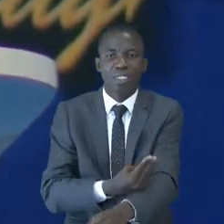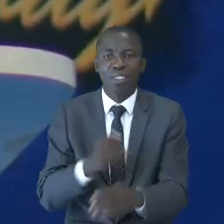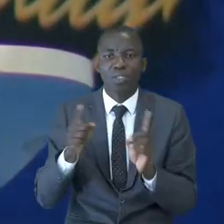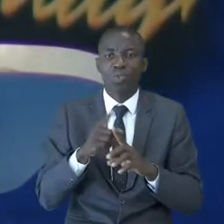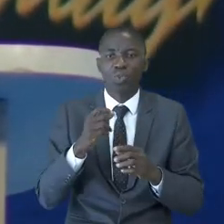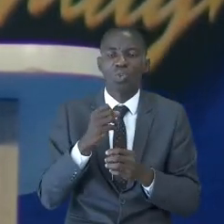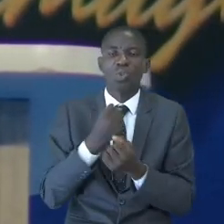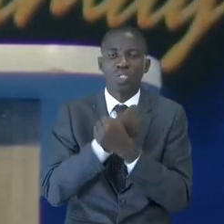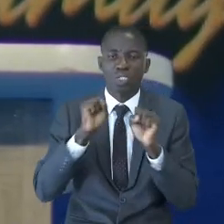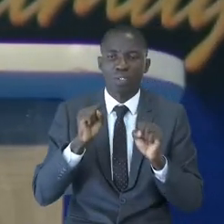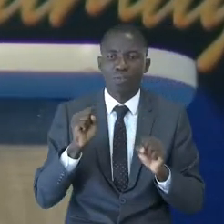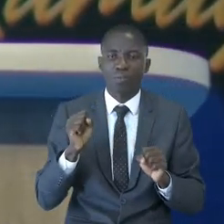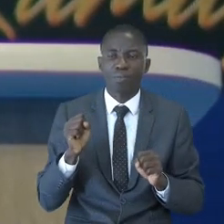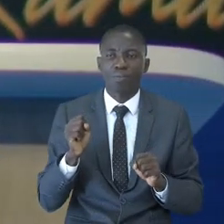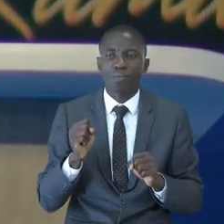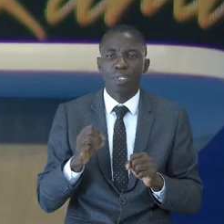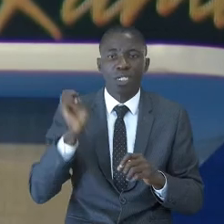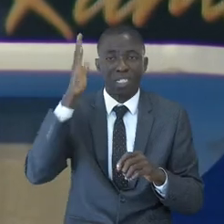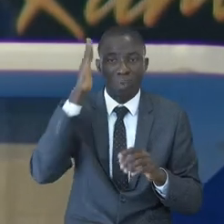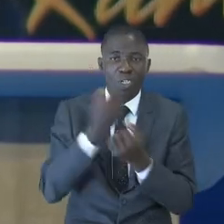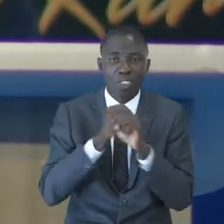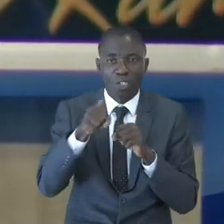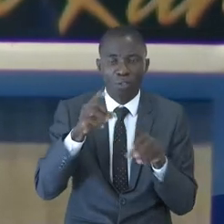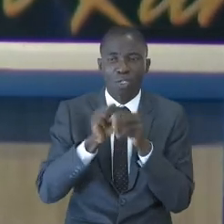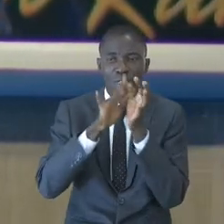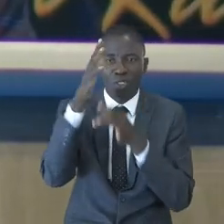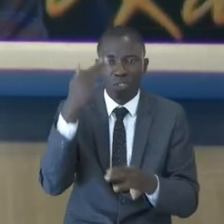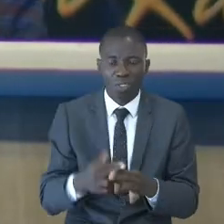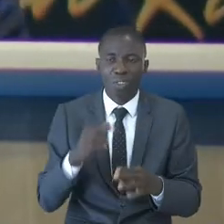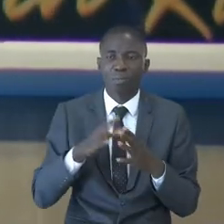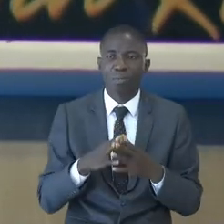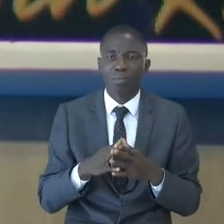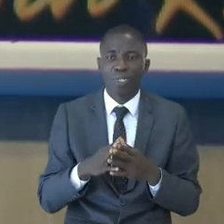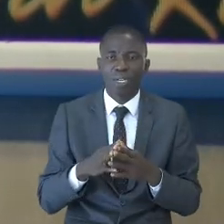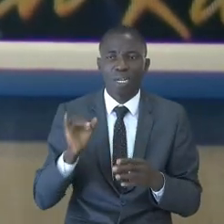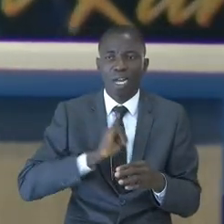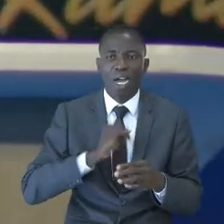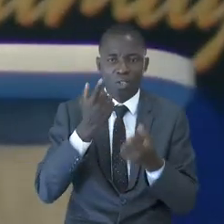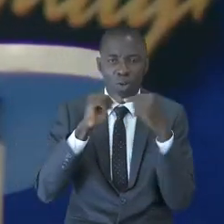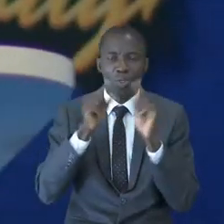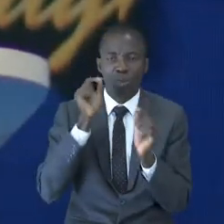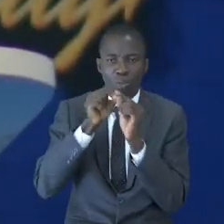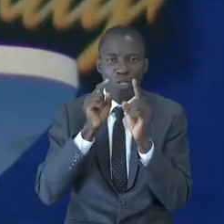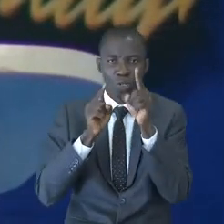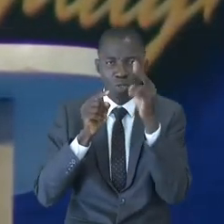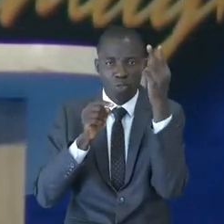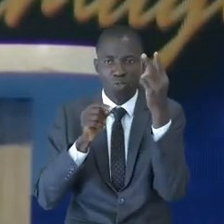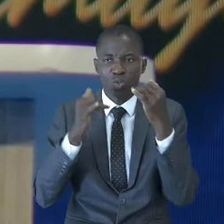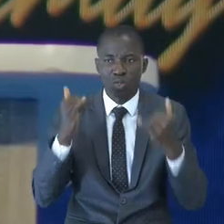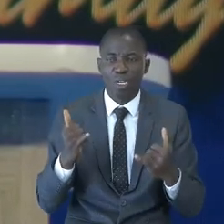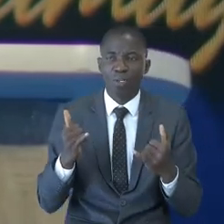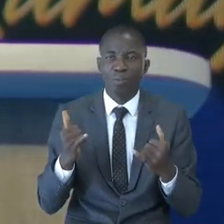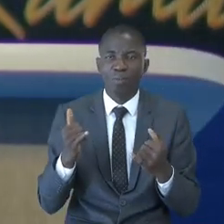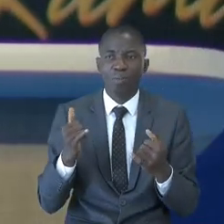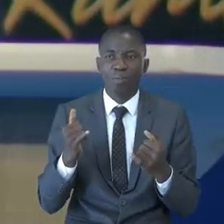to save, it will save you. I'm coming to number two here now. Number